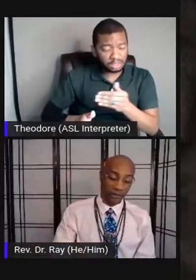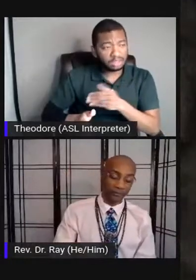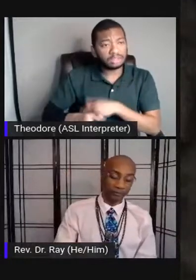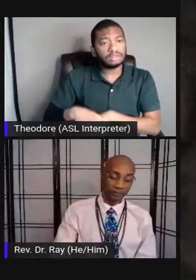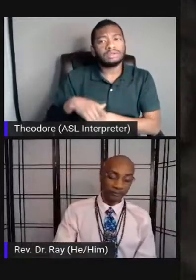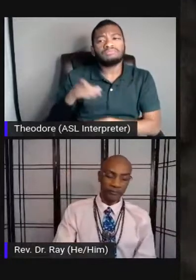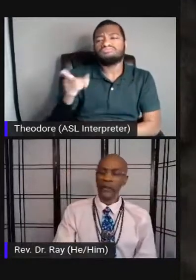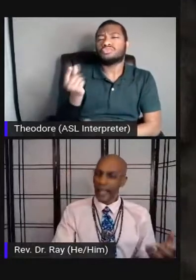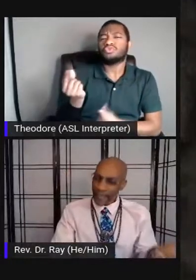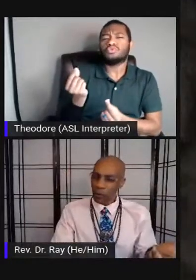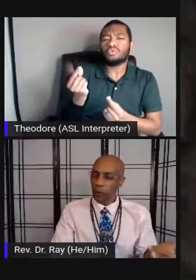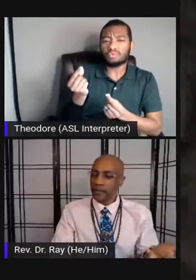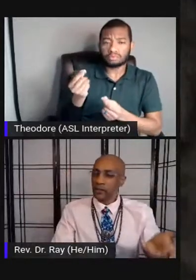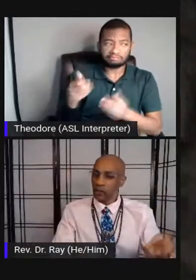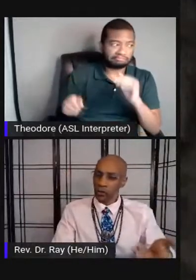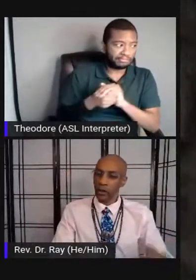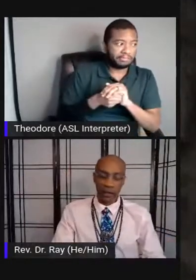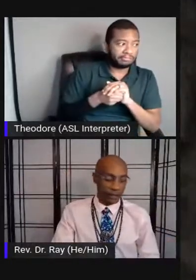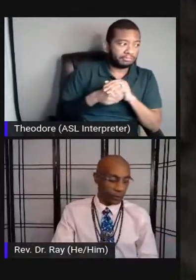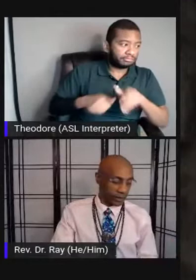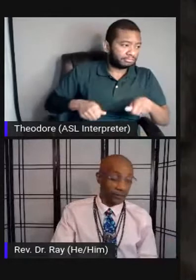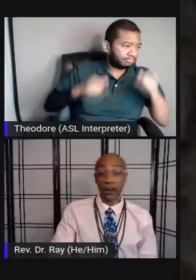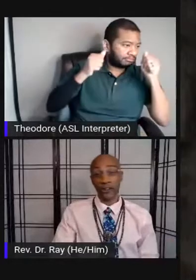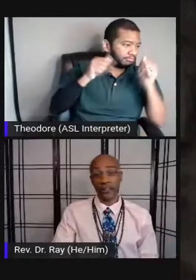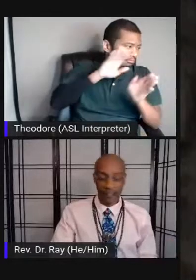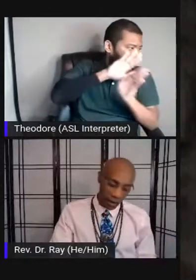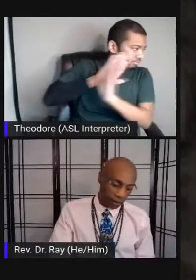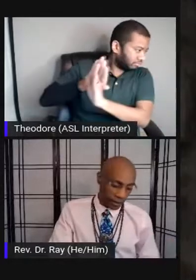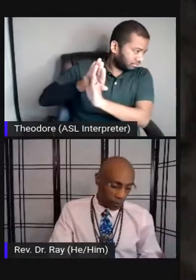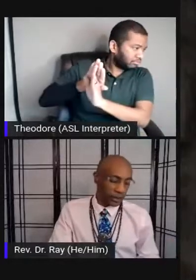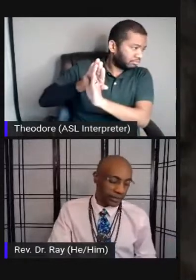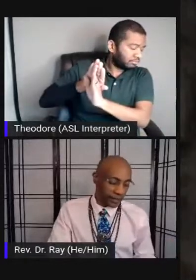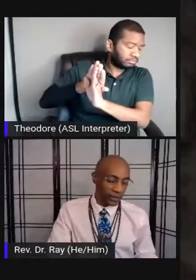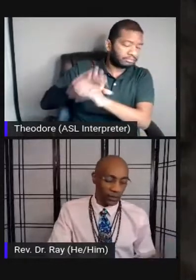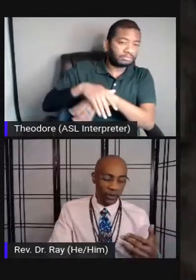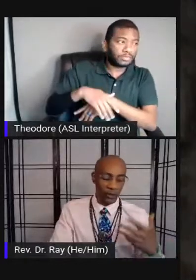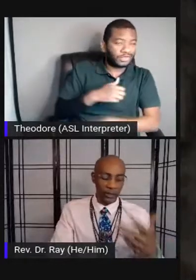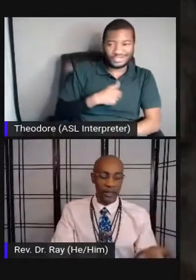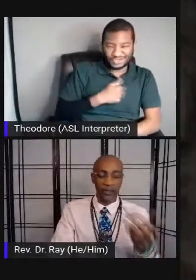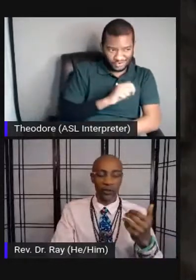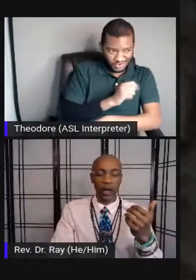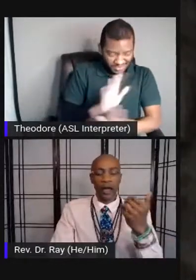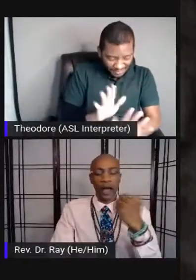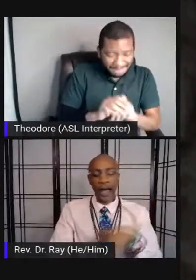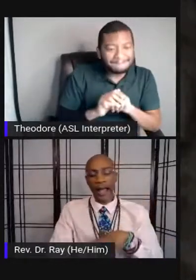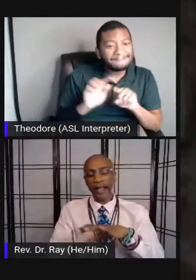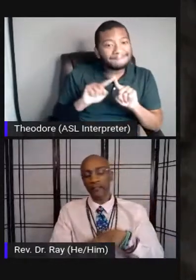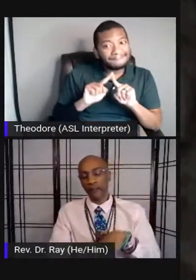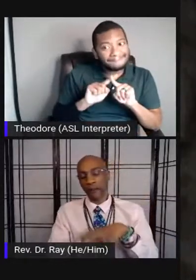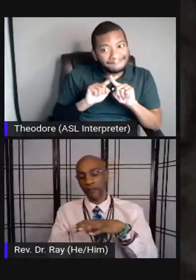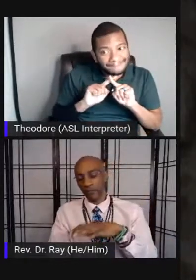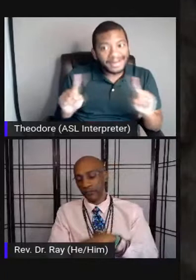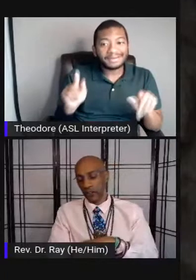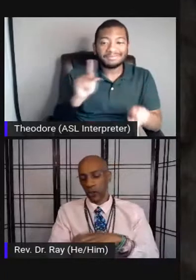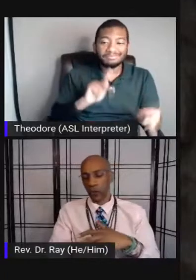her. And that's what we tend to do is we tend, sorry, Tracy. That's what we tend to do is we tend to hide